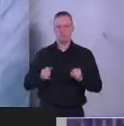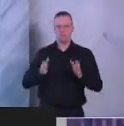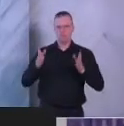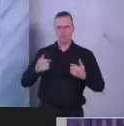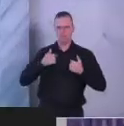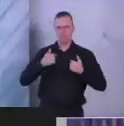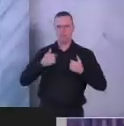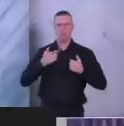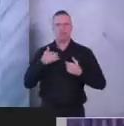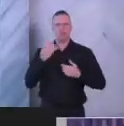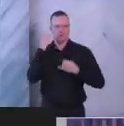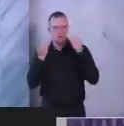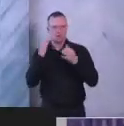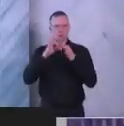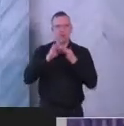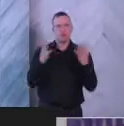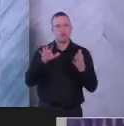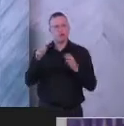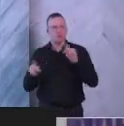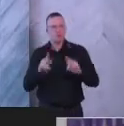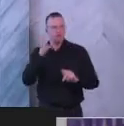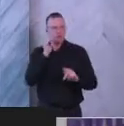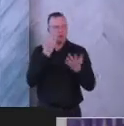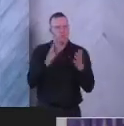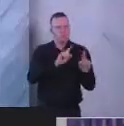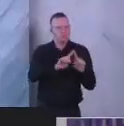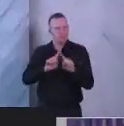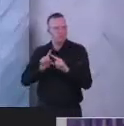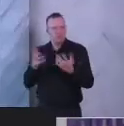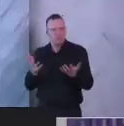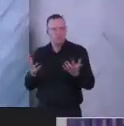a little bit of an idea as to what other people have gone through, seeing how I